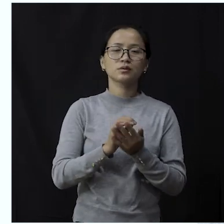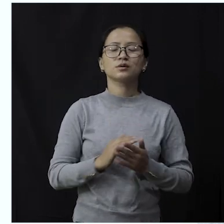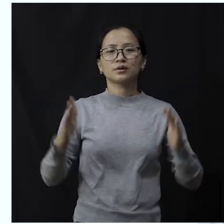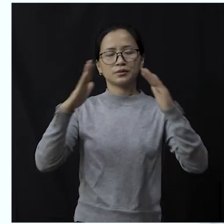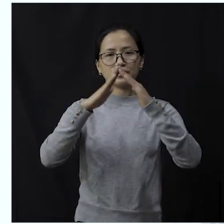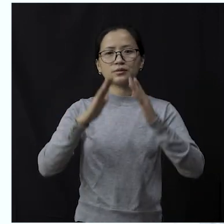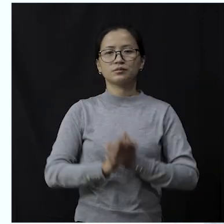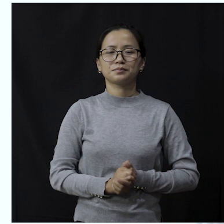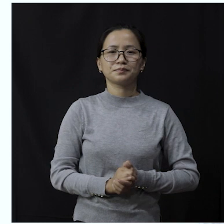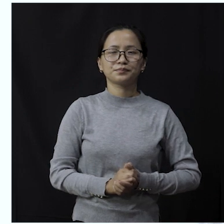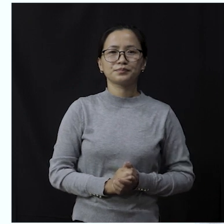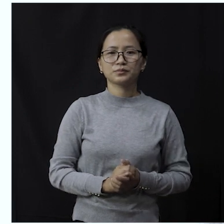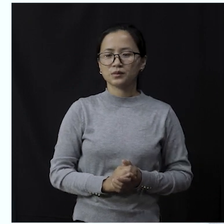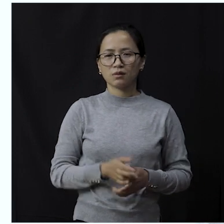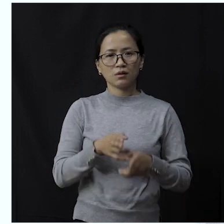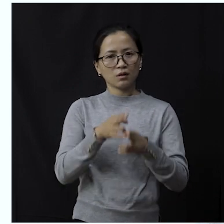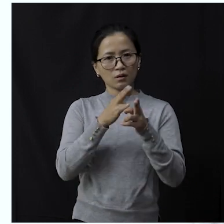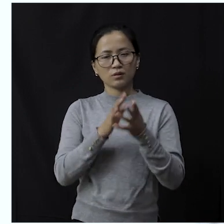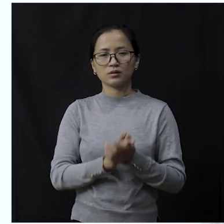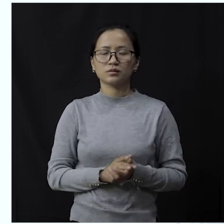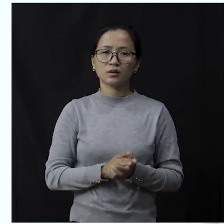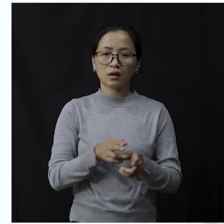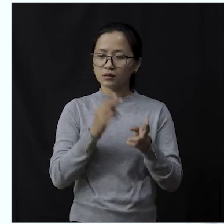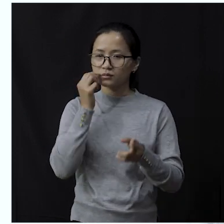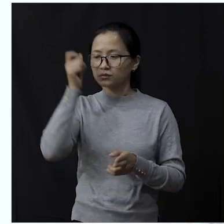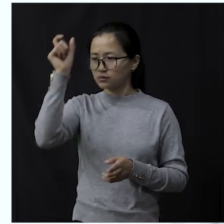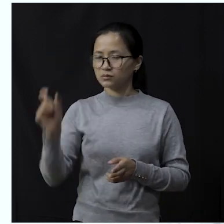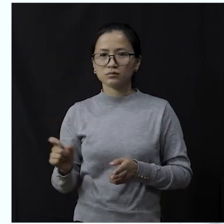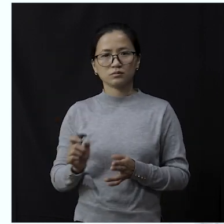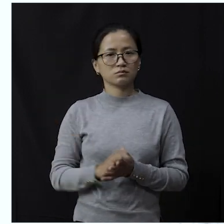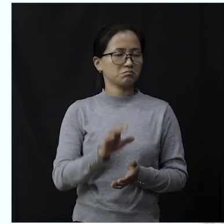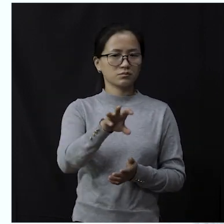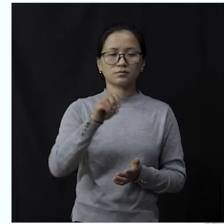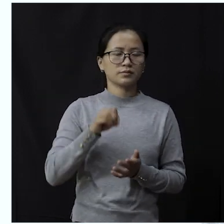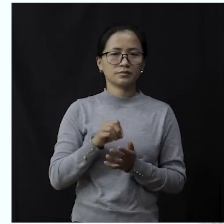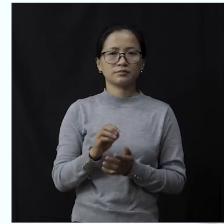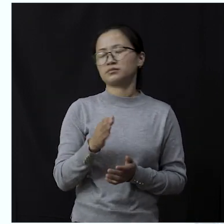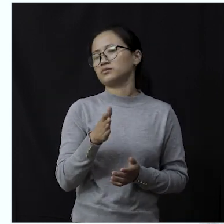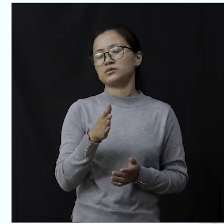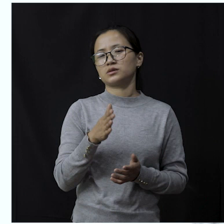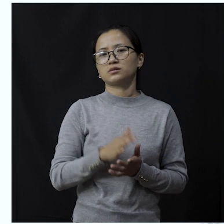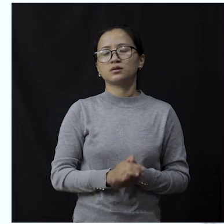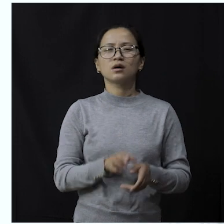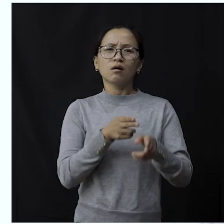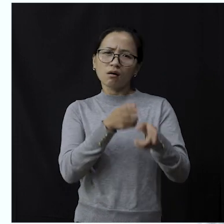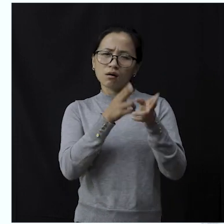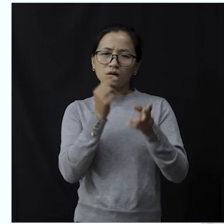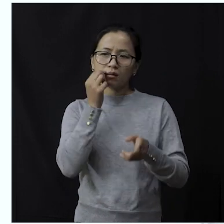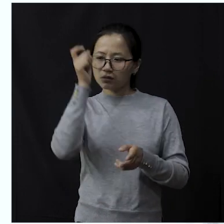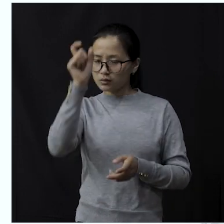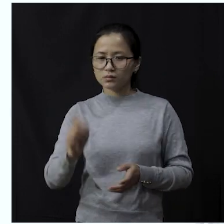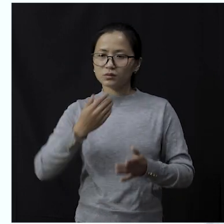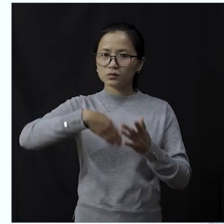in your mind. For human beings, hunters will not come and catch you, okay? Hunters will never come and catch you because hunters would go